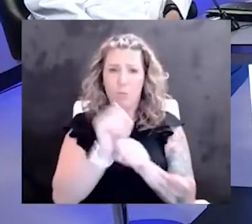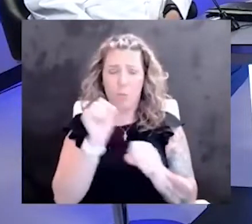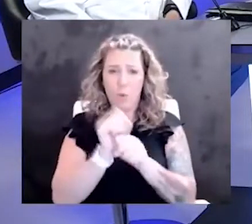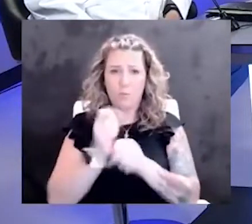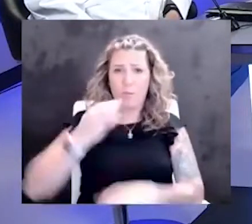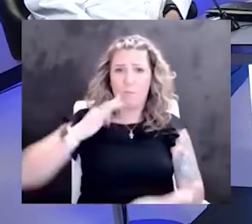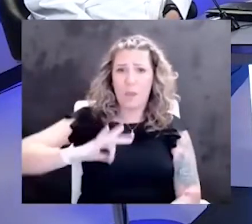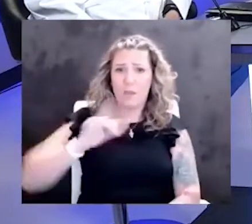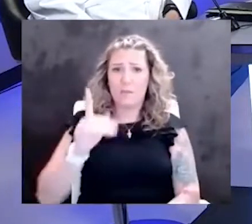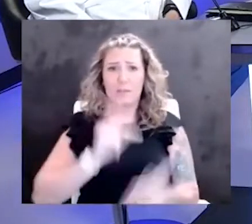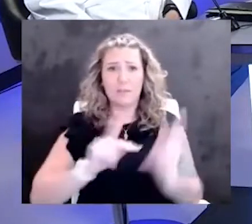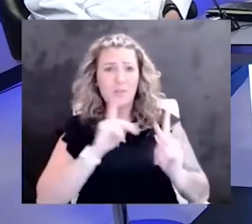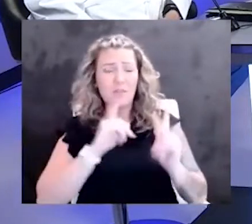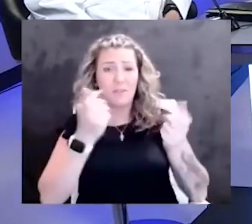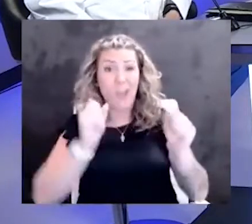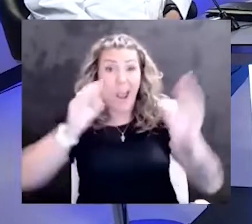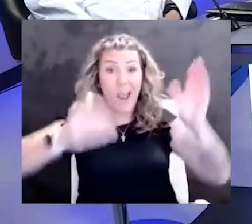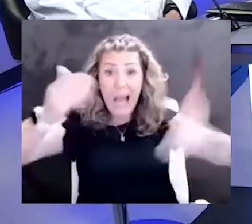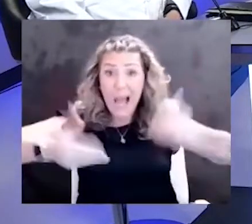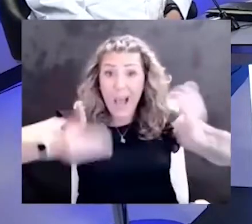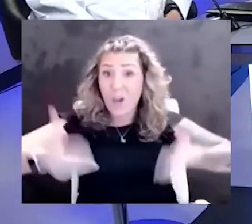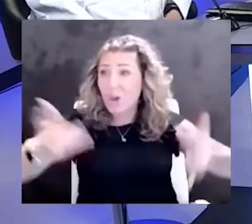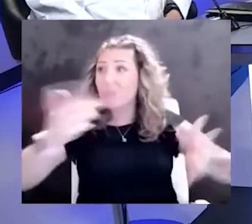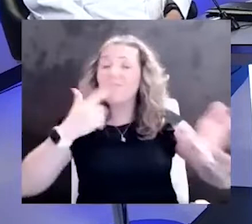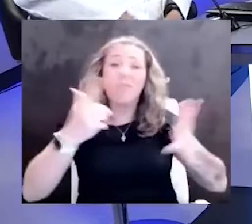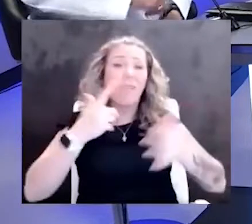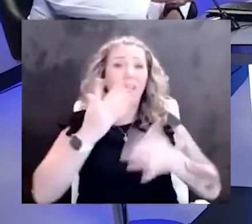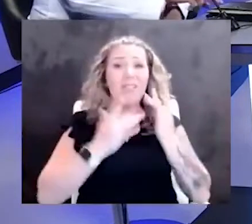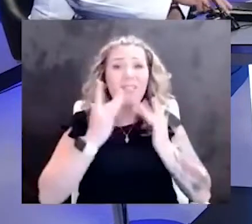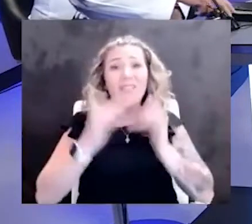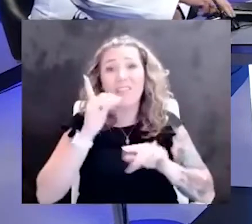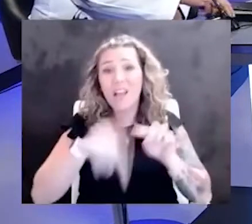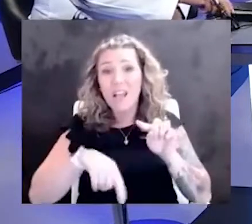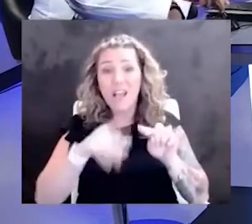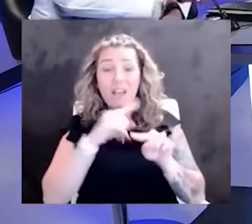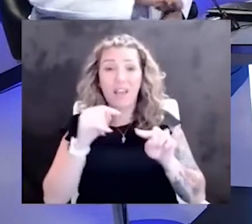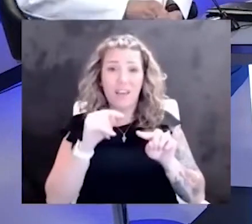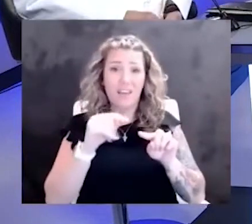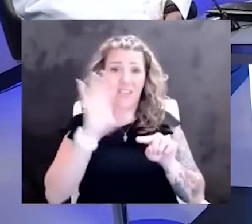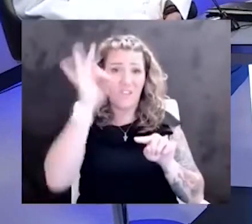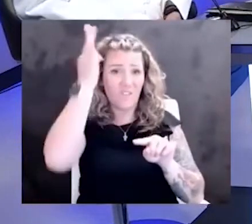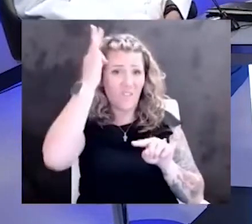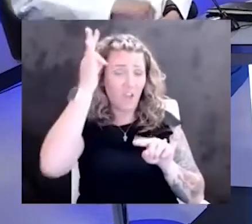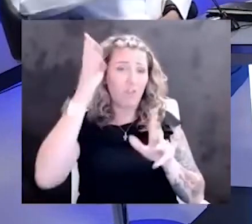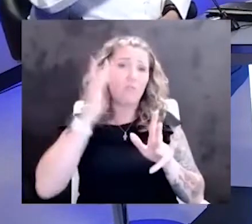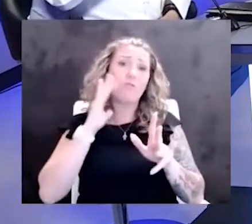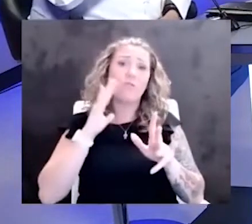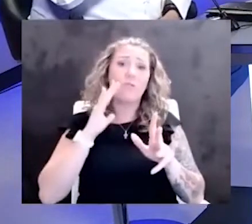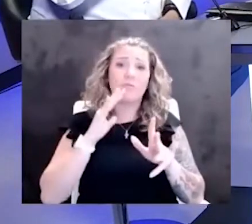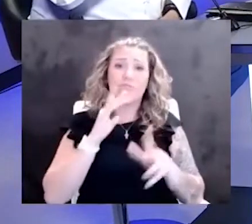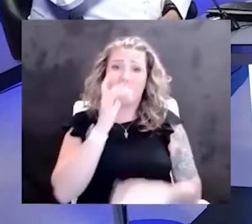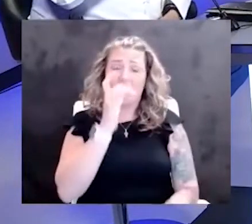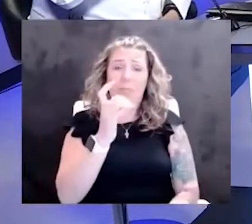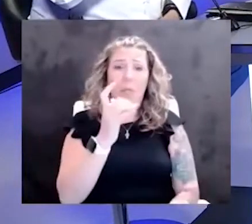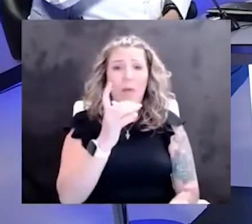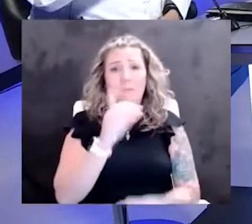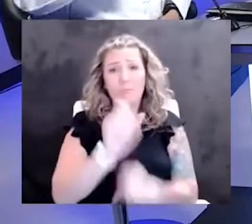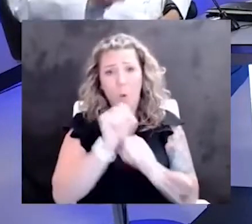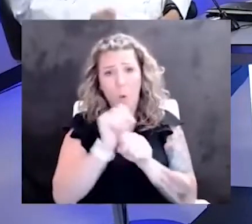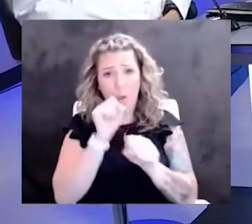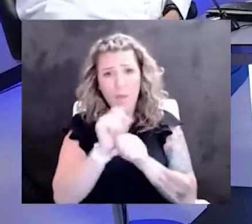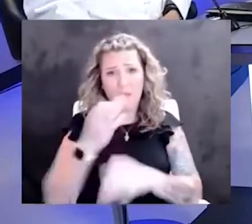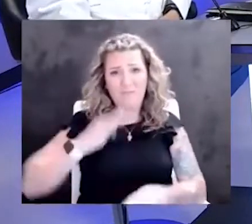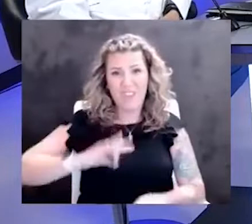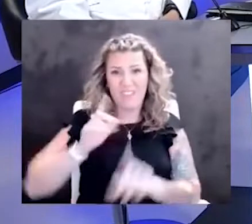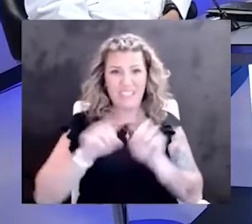are trying to hire people right now and are not able to, and those federal unemployment benefits continuing to be